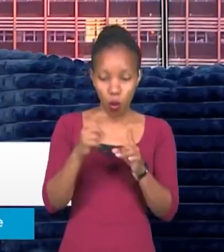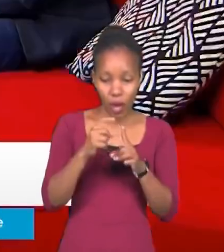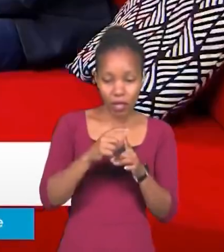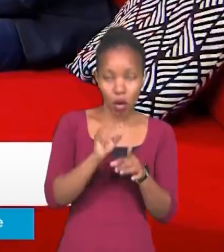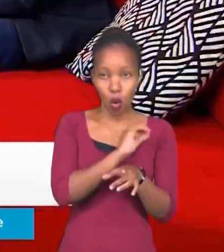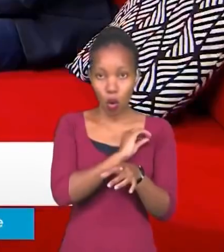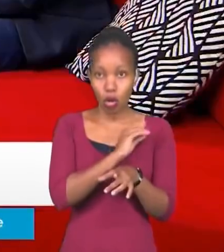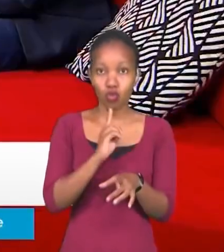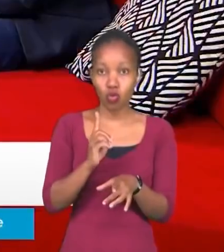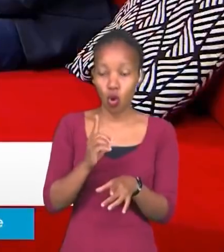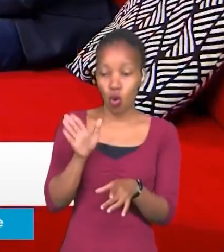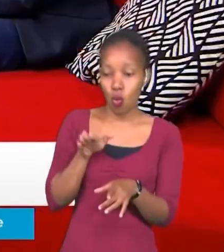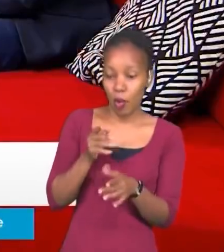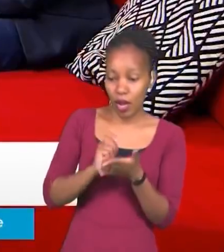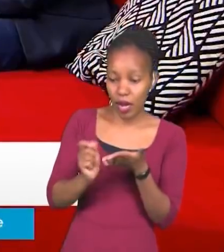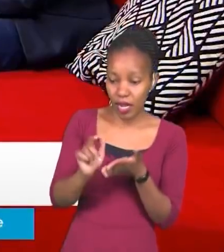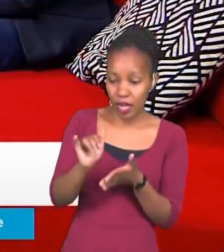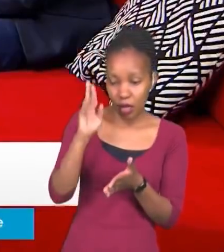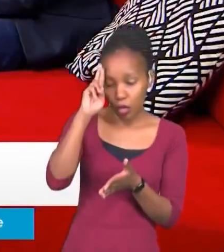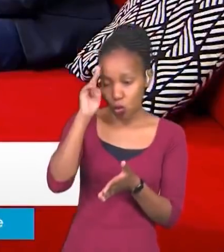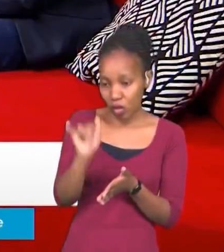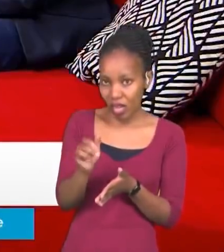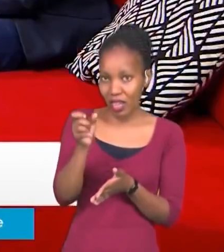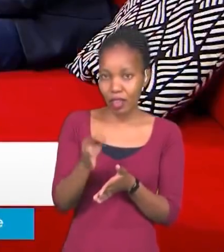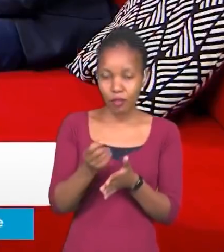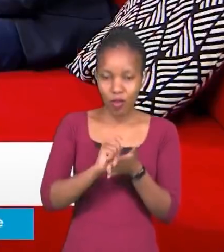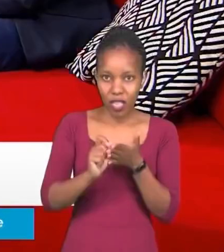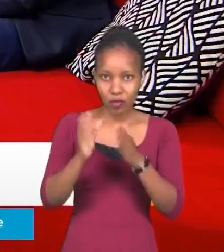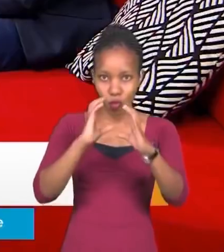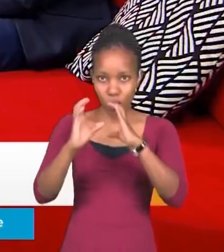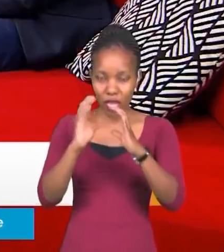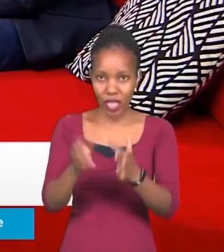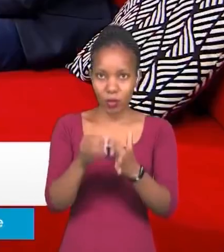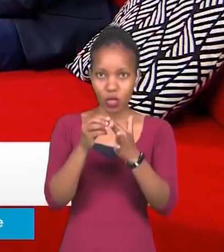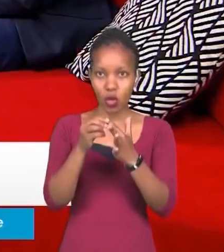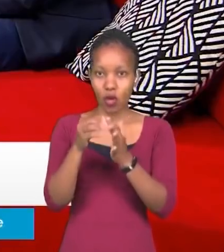So she would write for that reason. But I feel that if you're writing to communicate, especially for